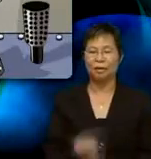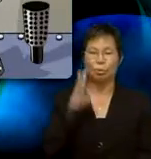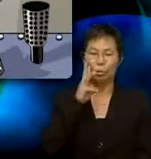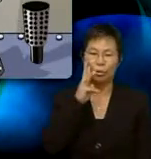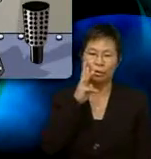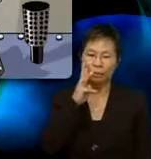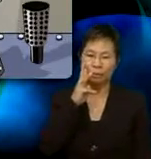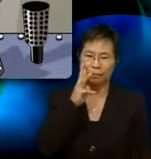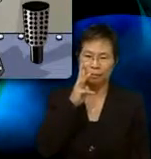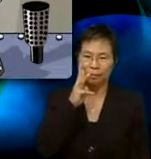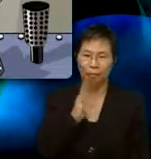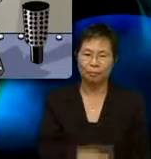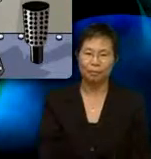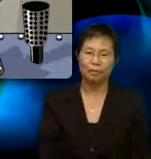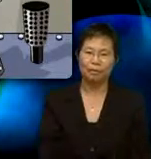Water,